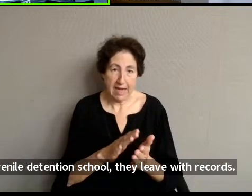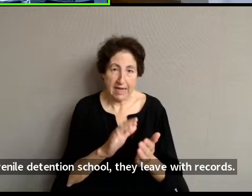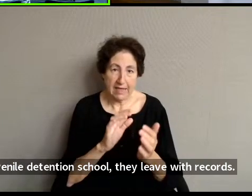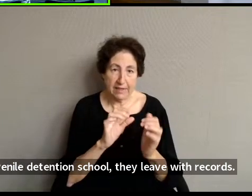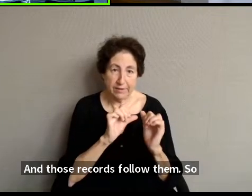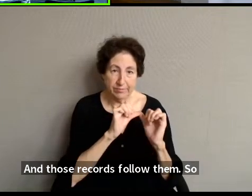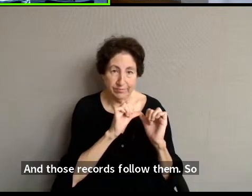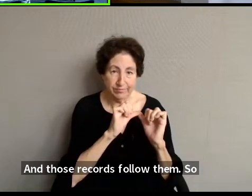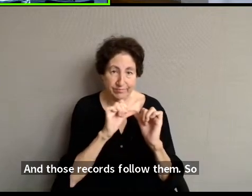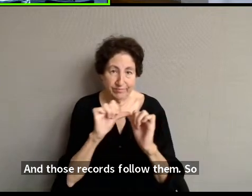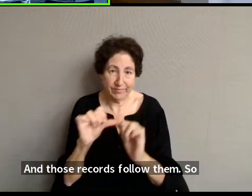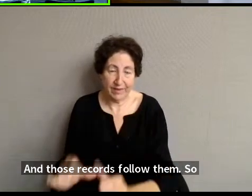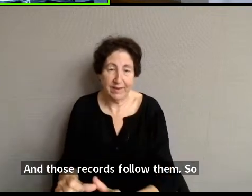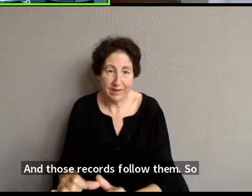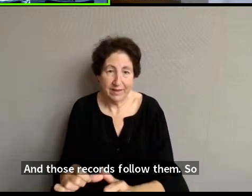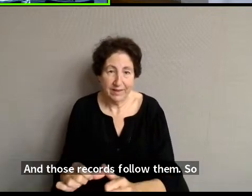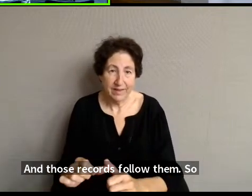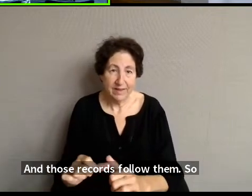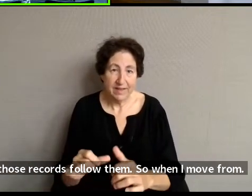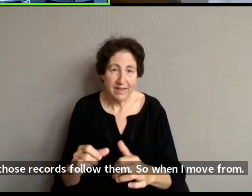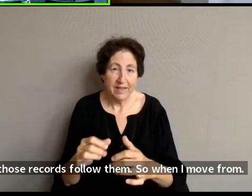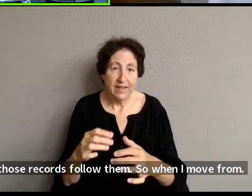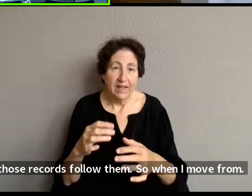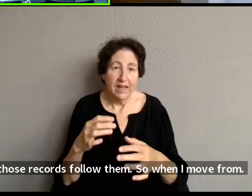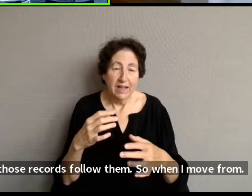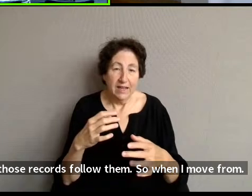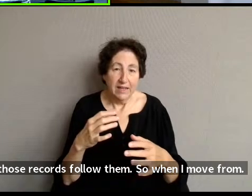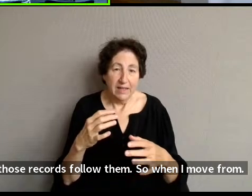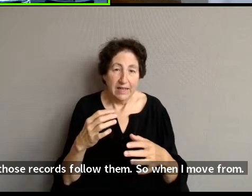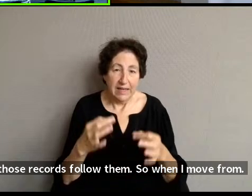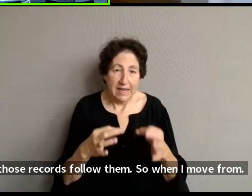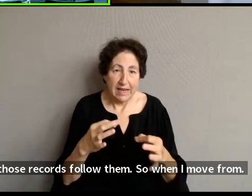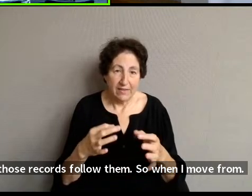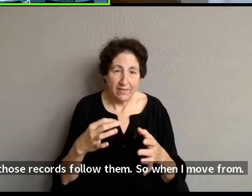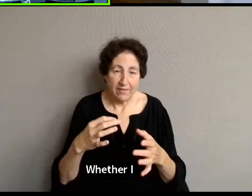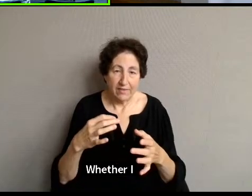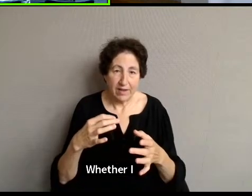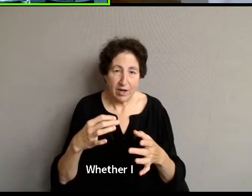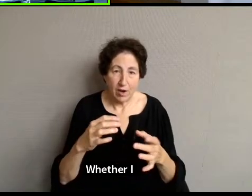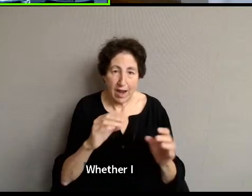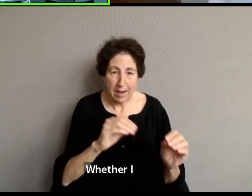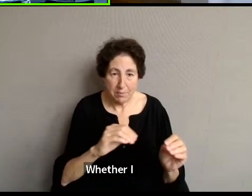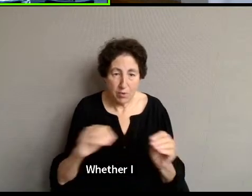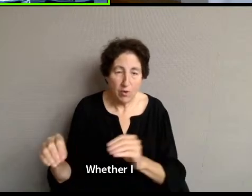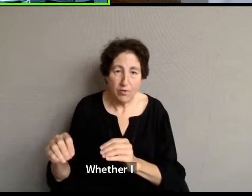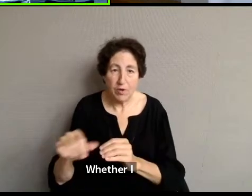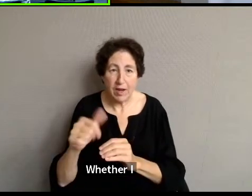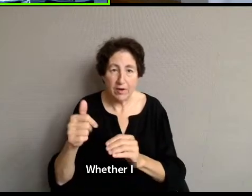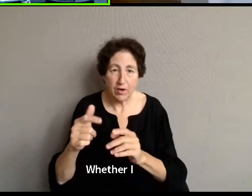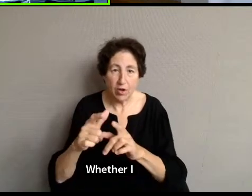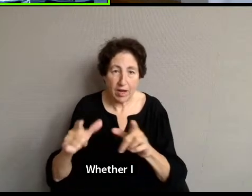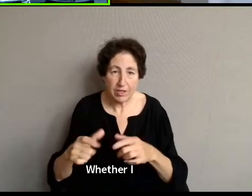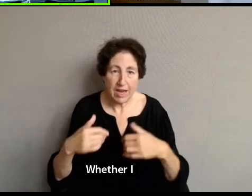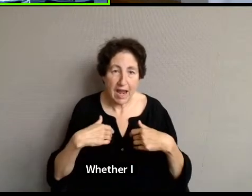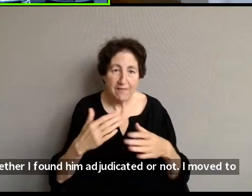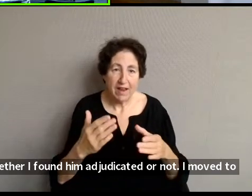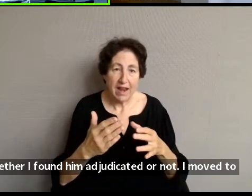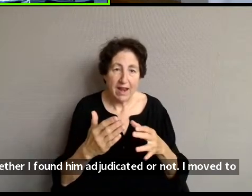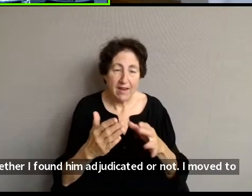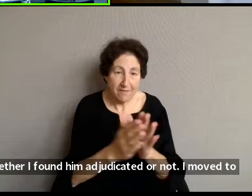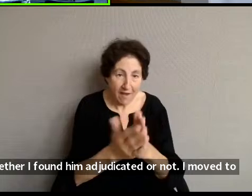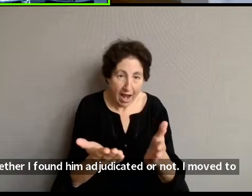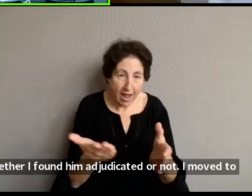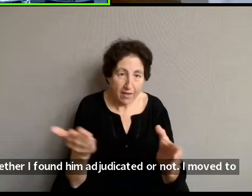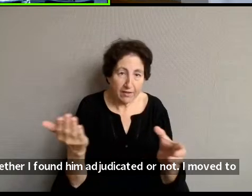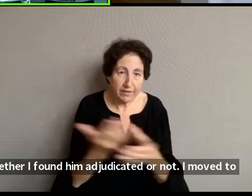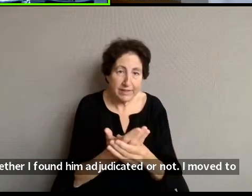from whether I am adjudicated or not, I move to another location with a file that says I've been a juvenile detention